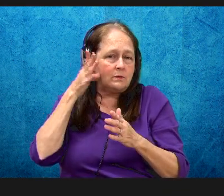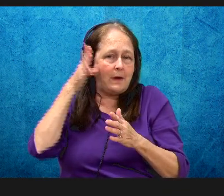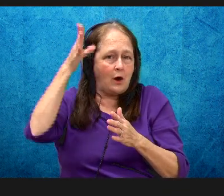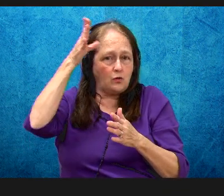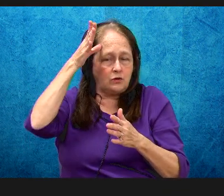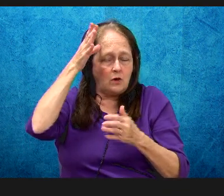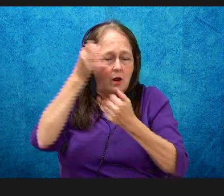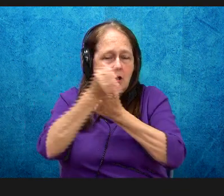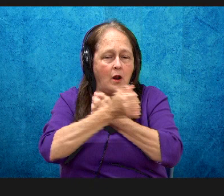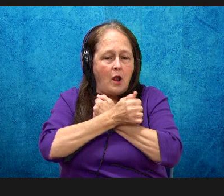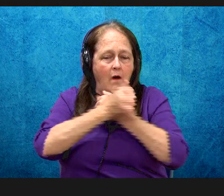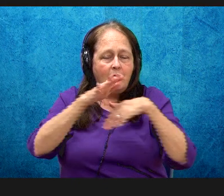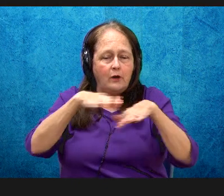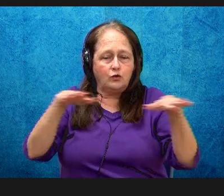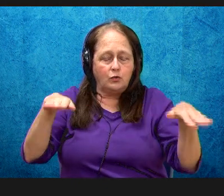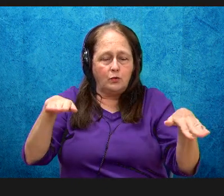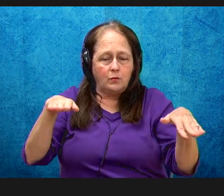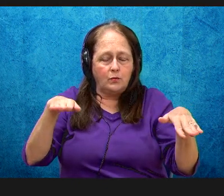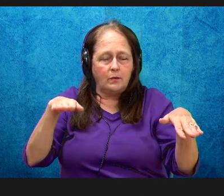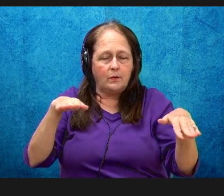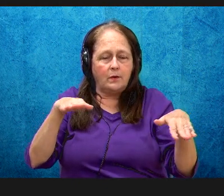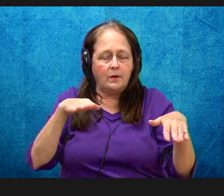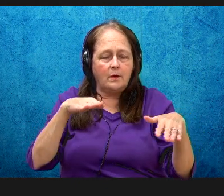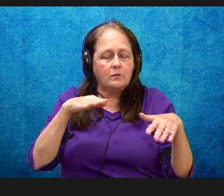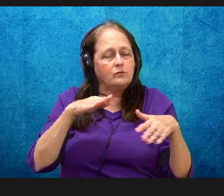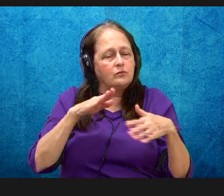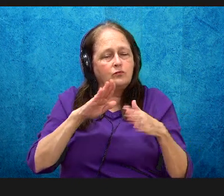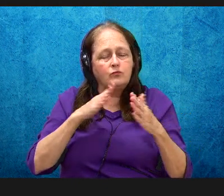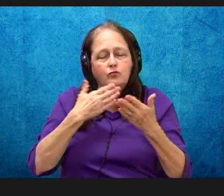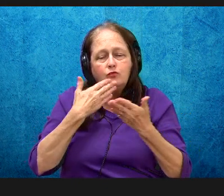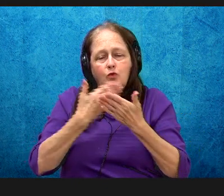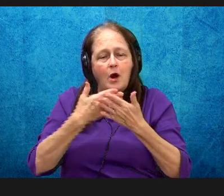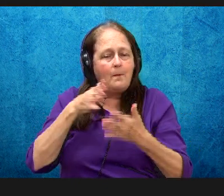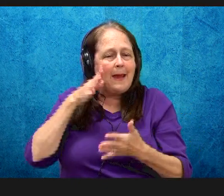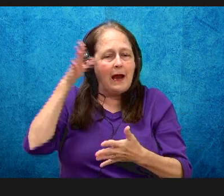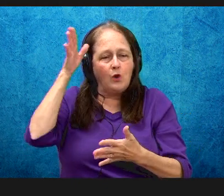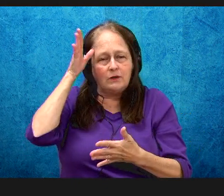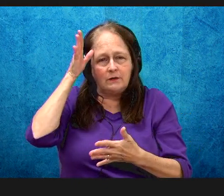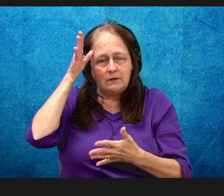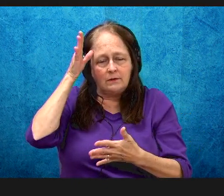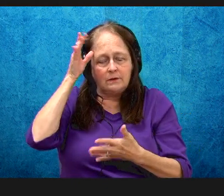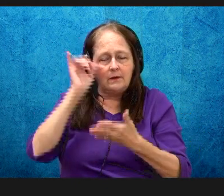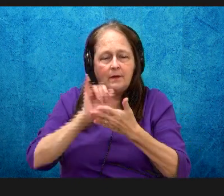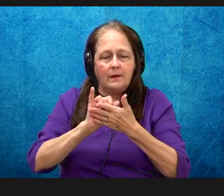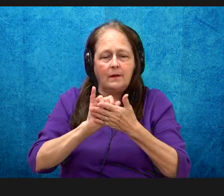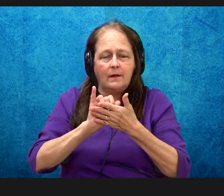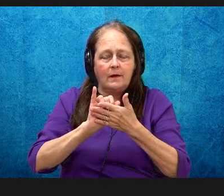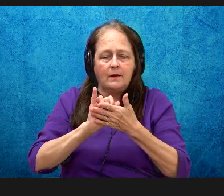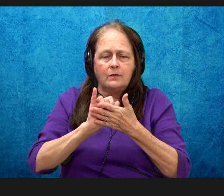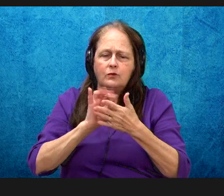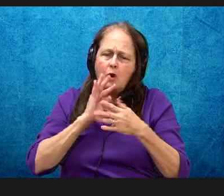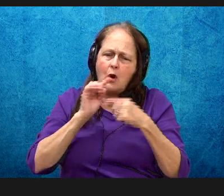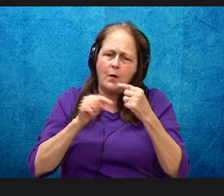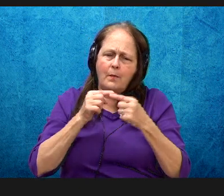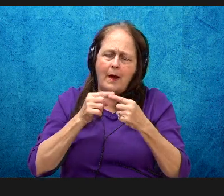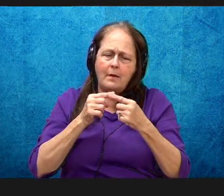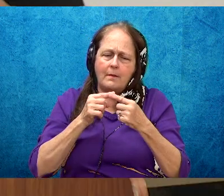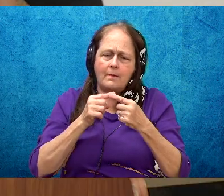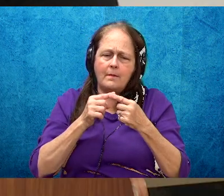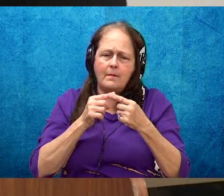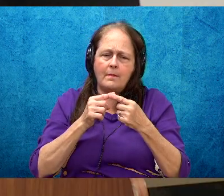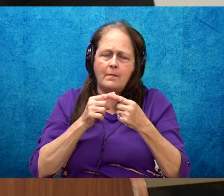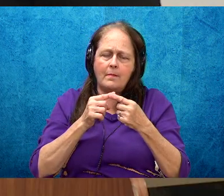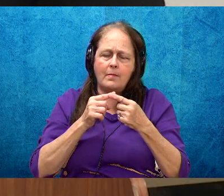They love their children, and they're great parents. Well, what is this excerpt about? Is